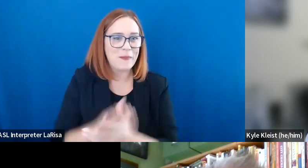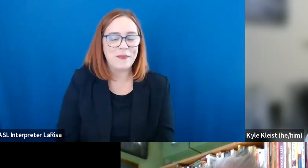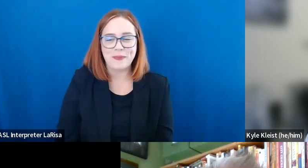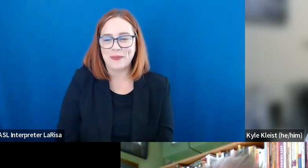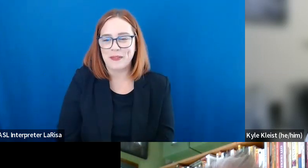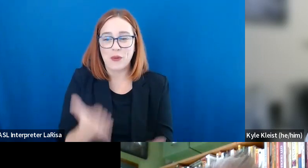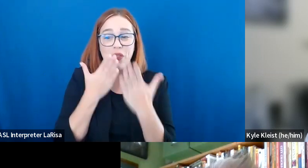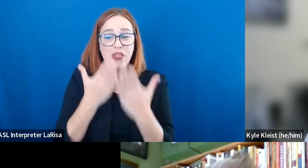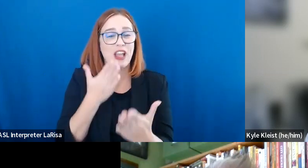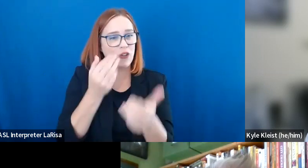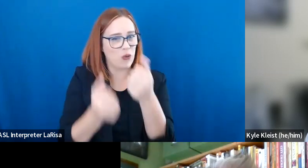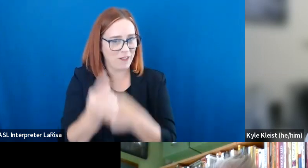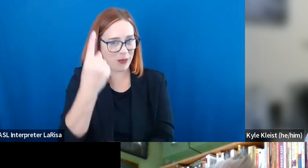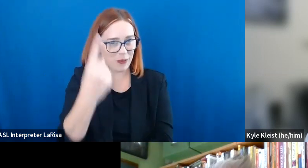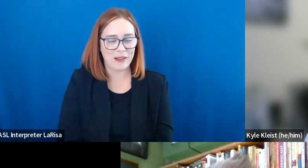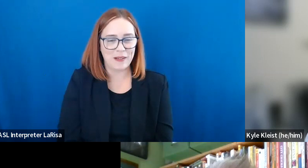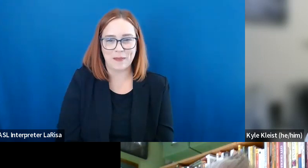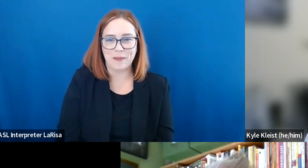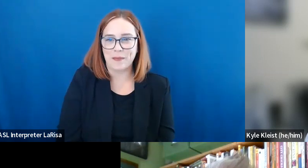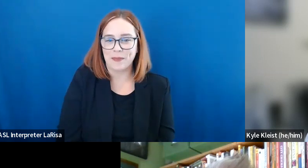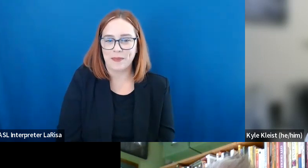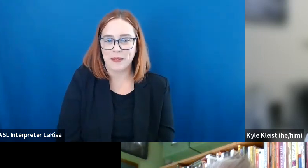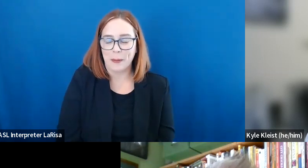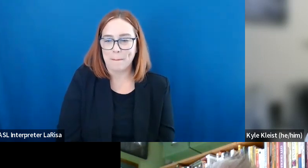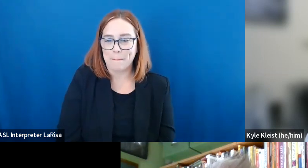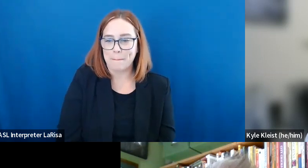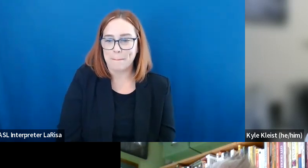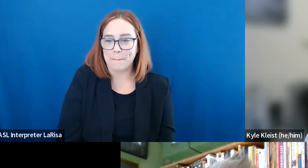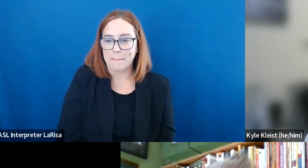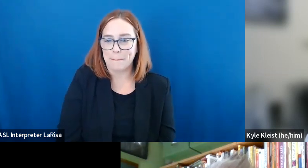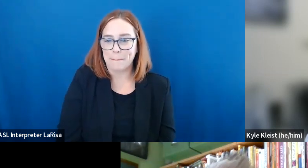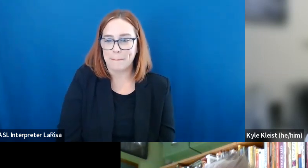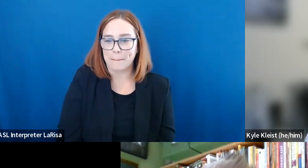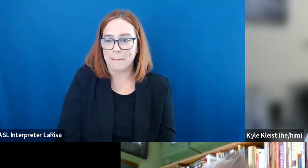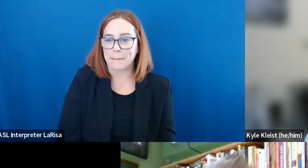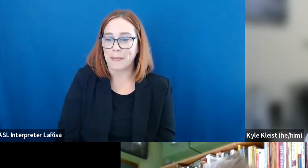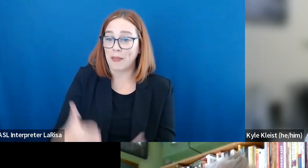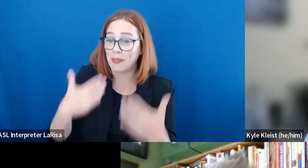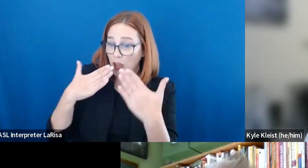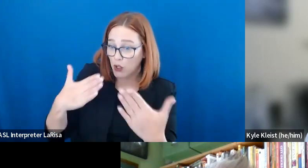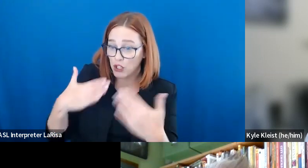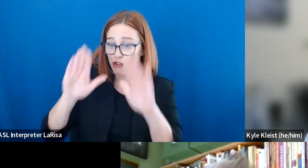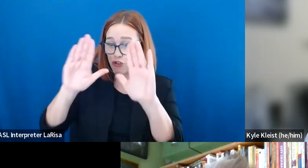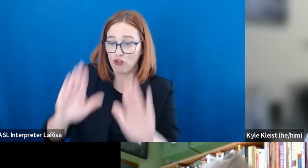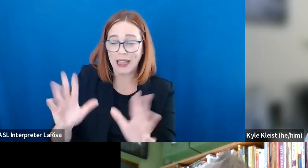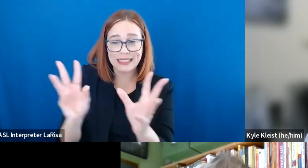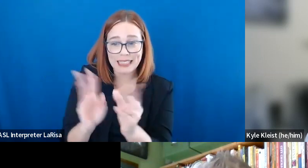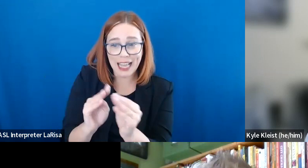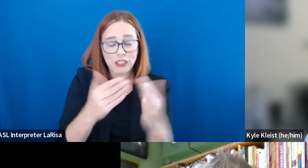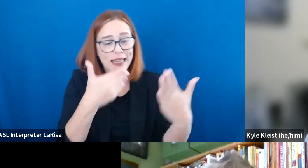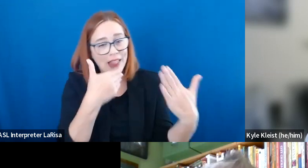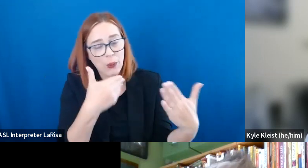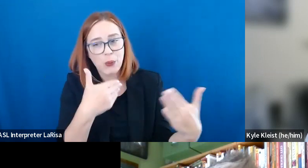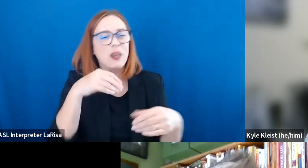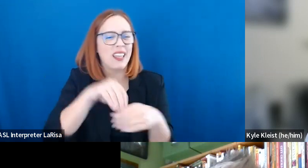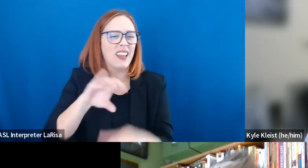you, everybody. We were getting some thank yous and great sessions, and thank you for the session in the